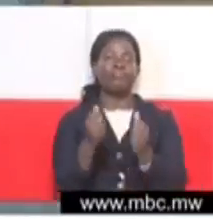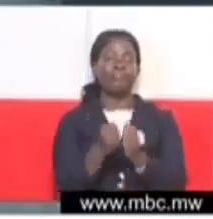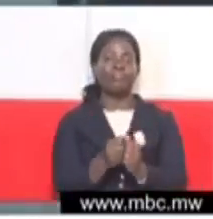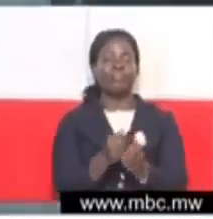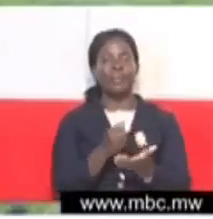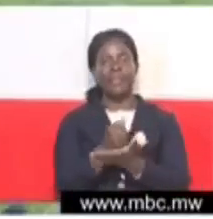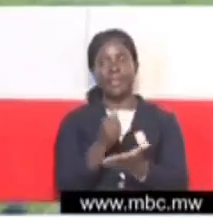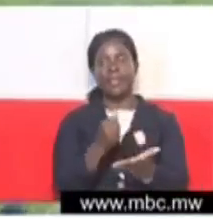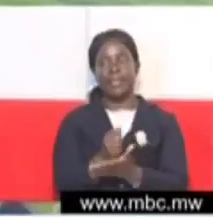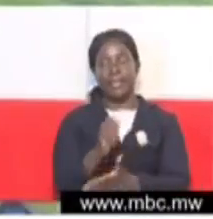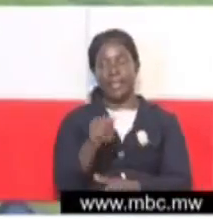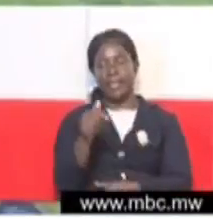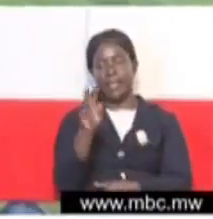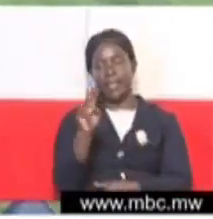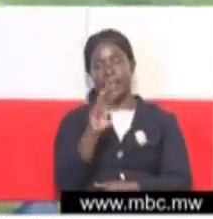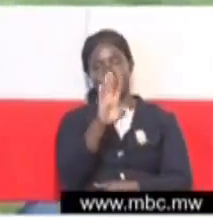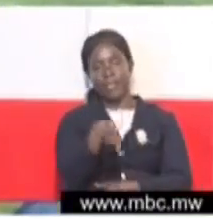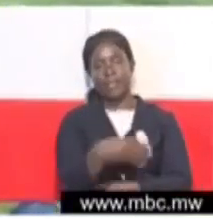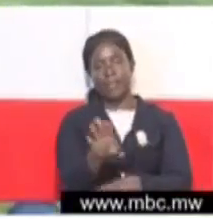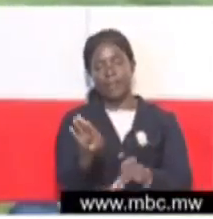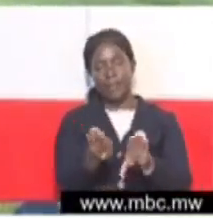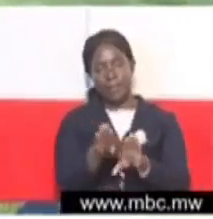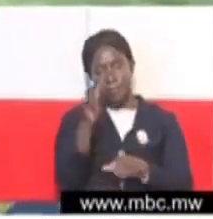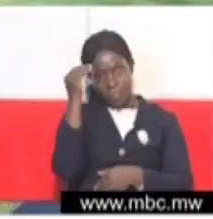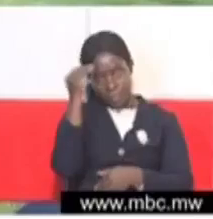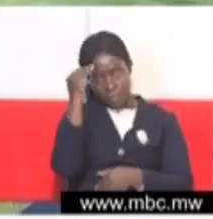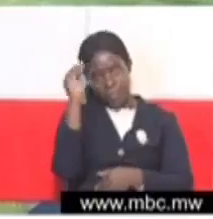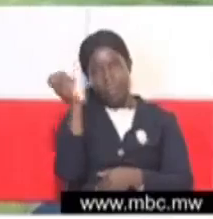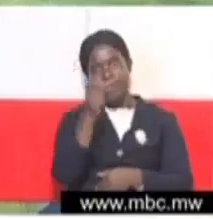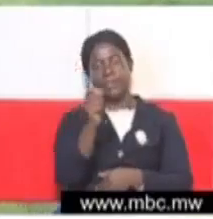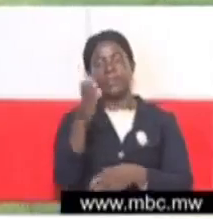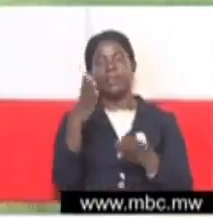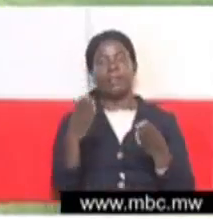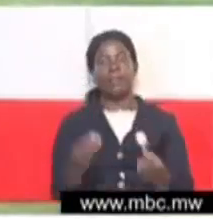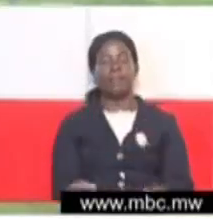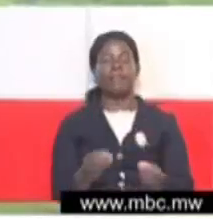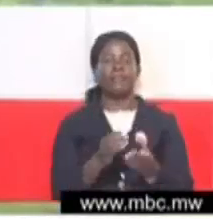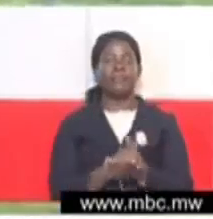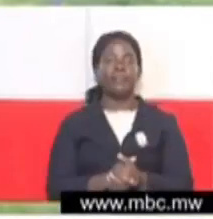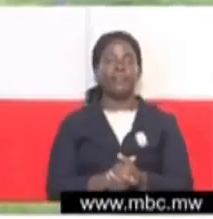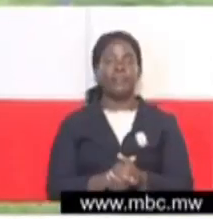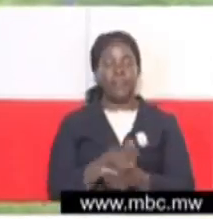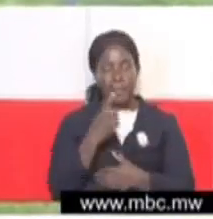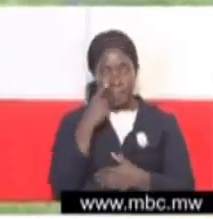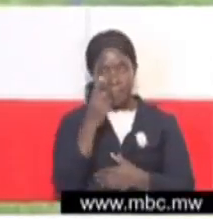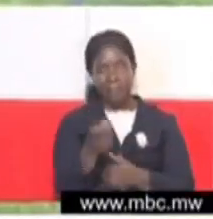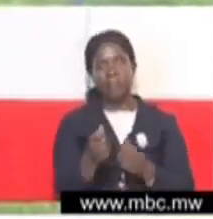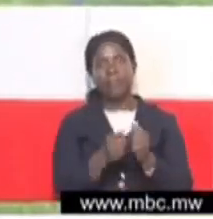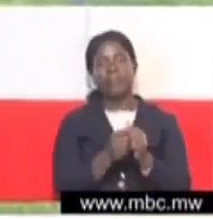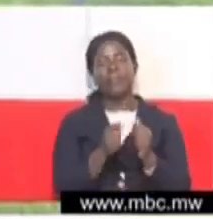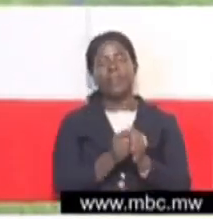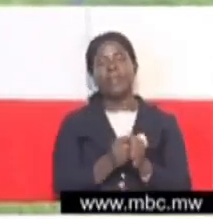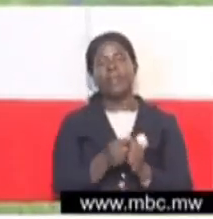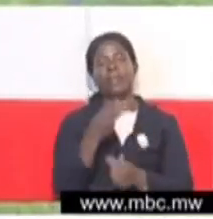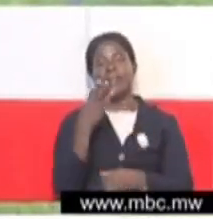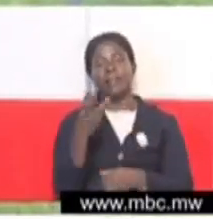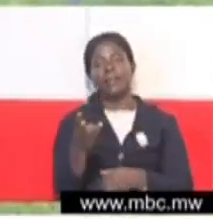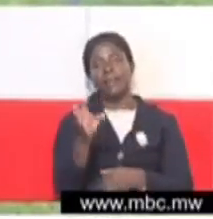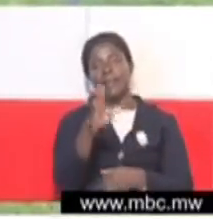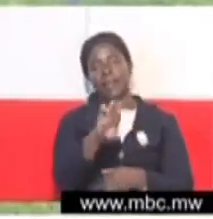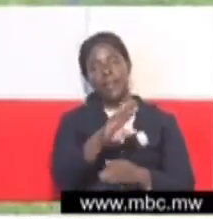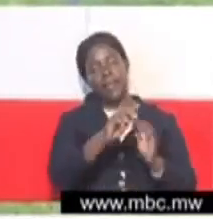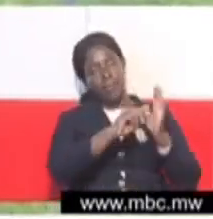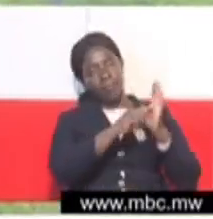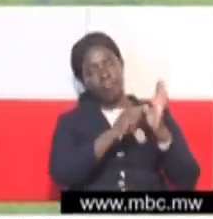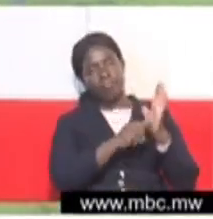strategy. As you know, that the president has actually emphasized the three areas, the